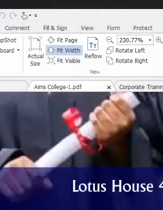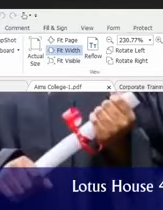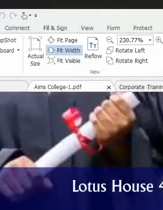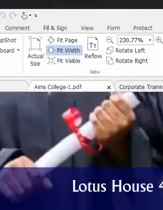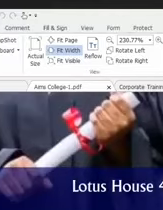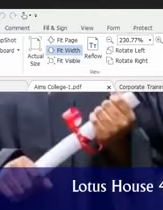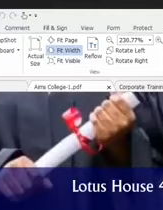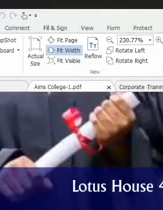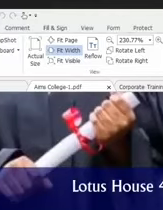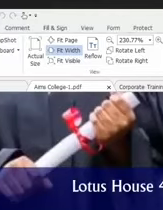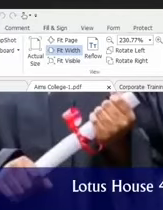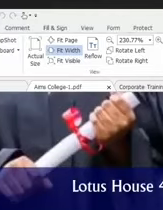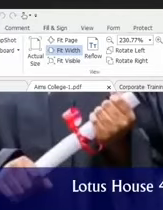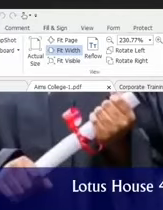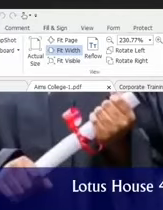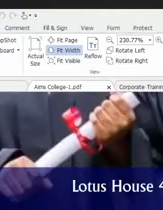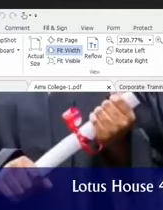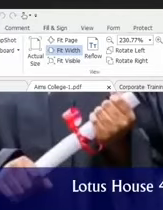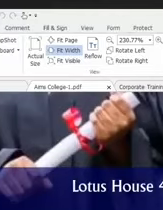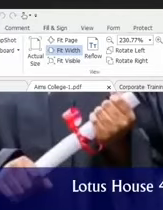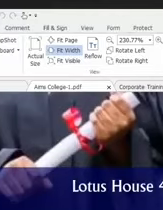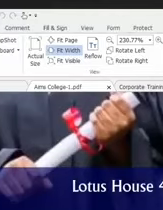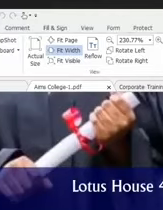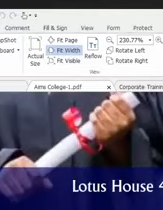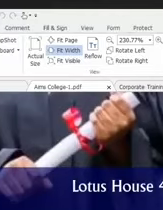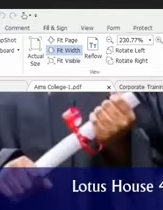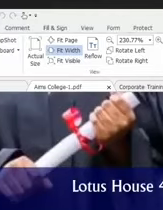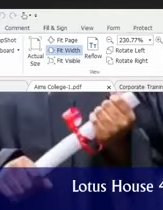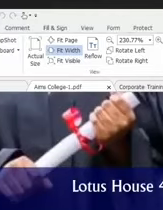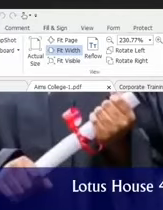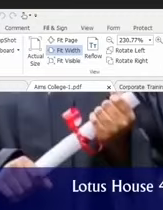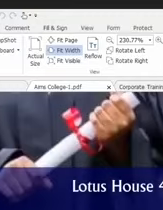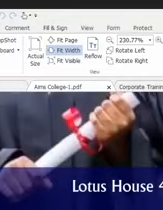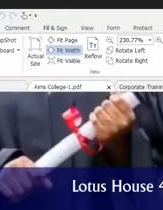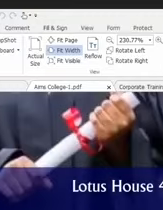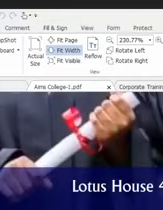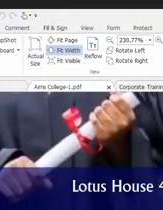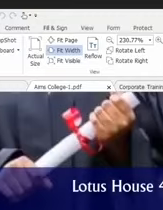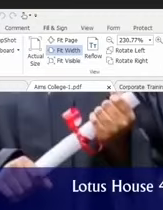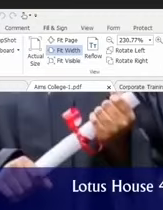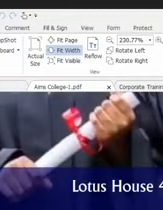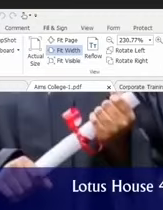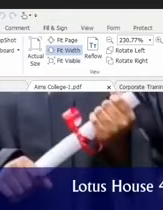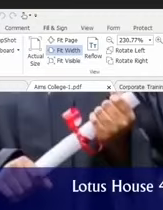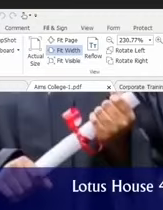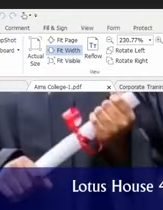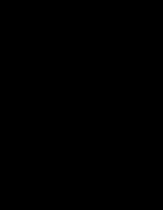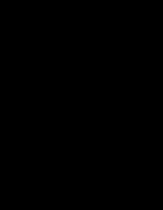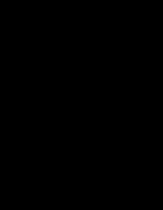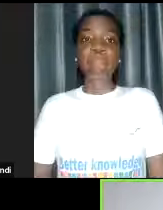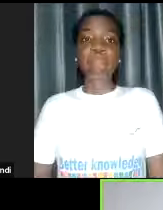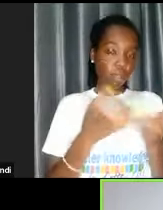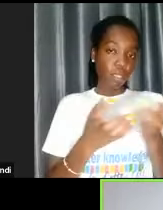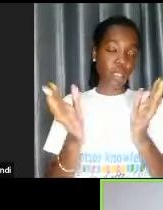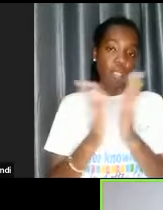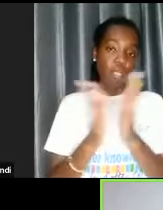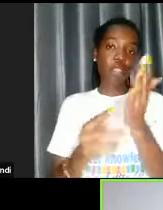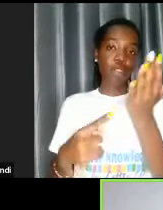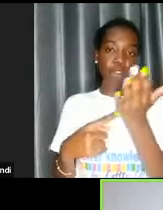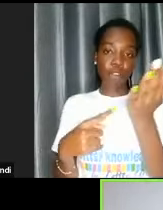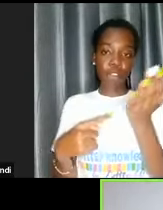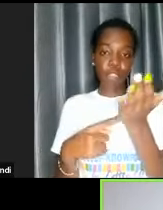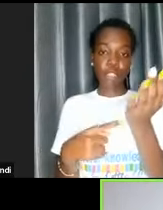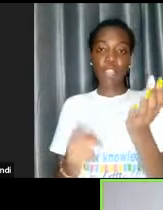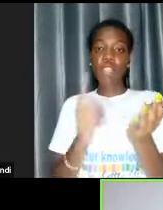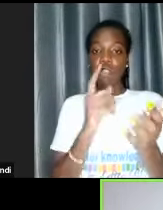0721 532 015. So this is Ames College of Business and Technology. So, all right.